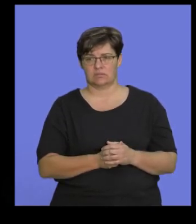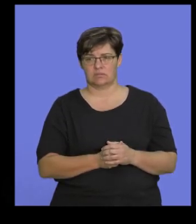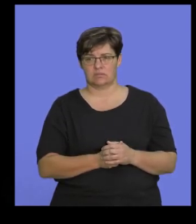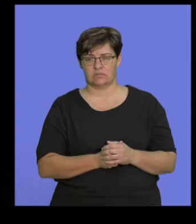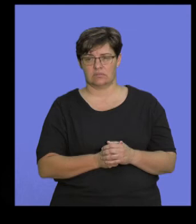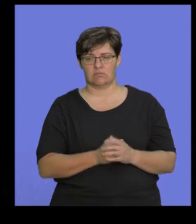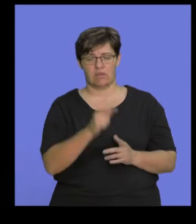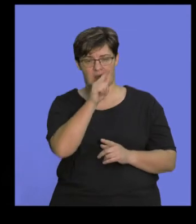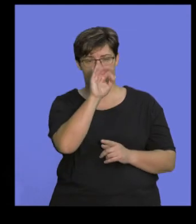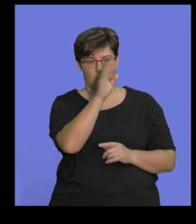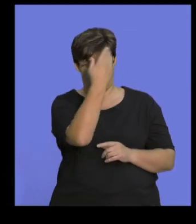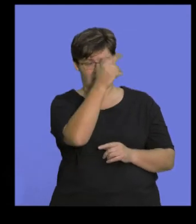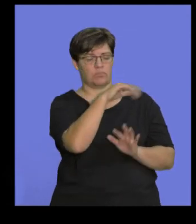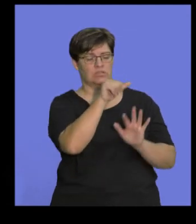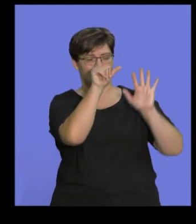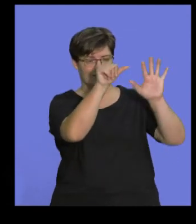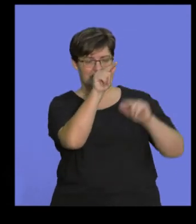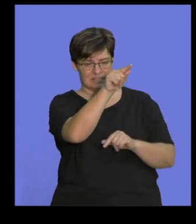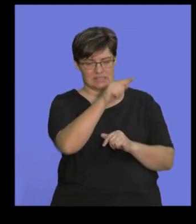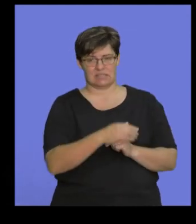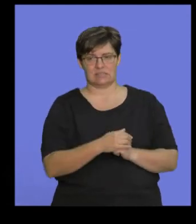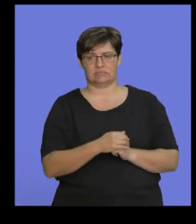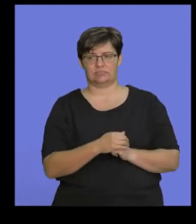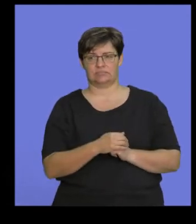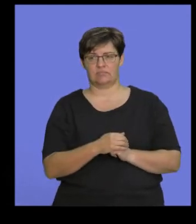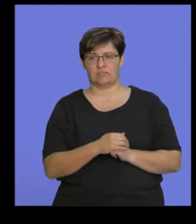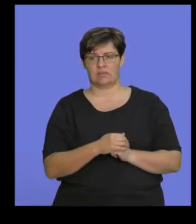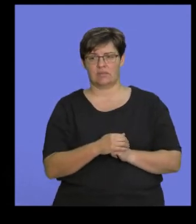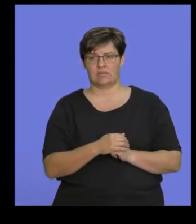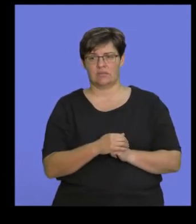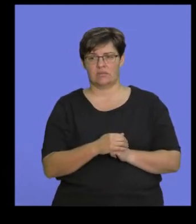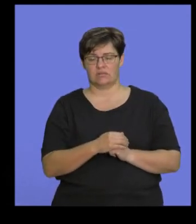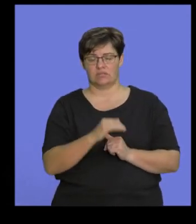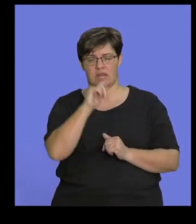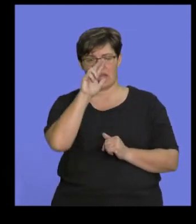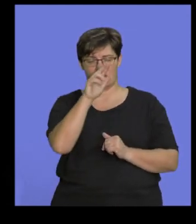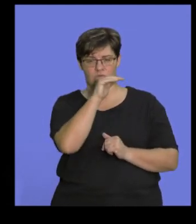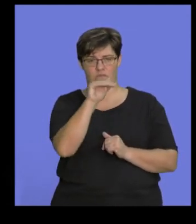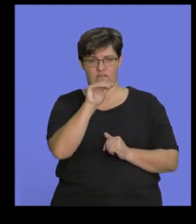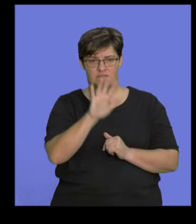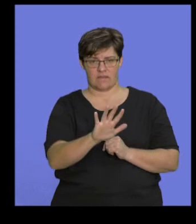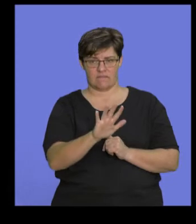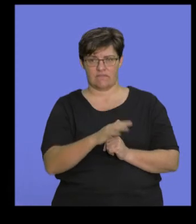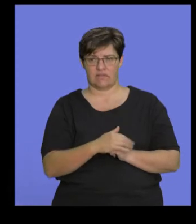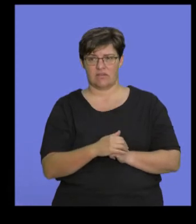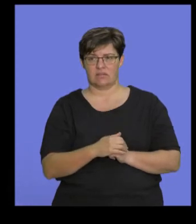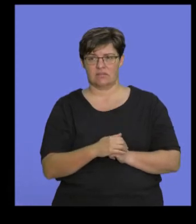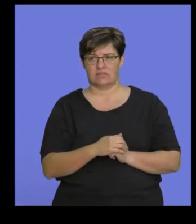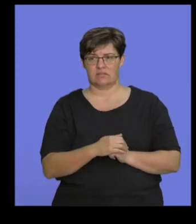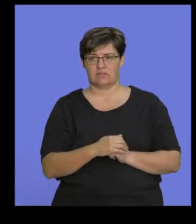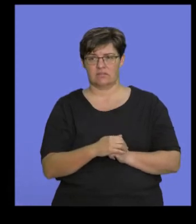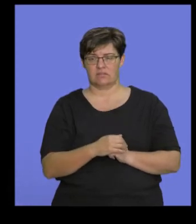6 there into the 8 over 5. and that gives me